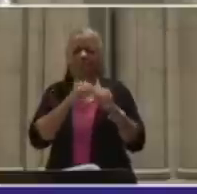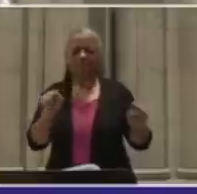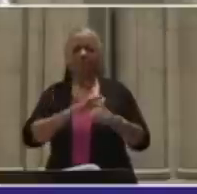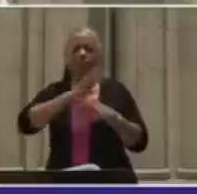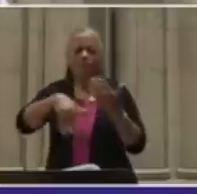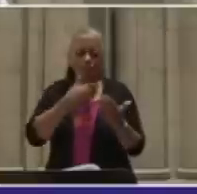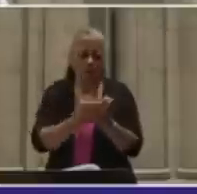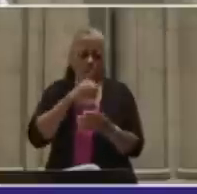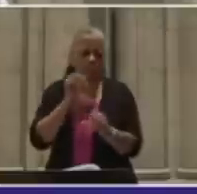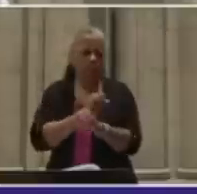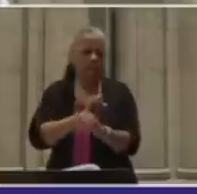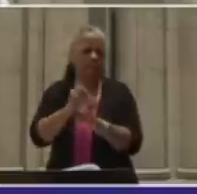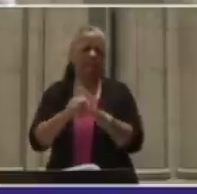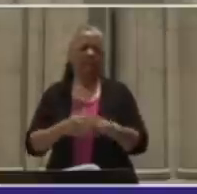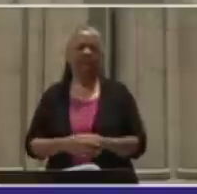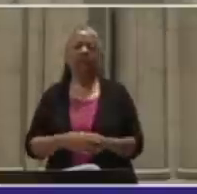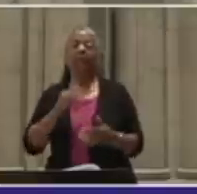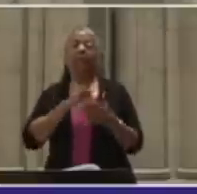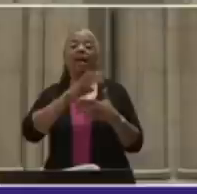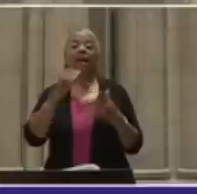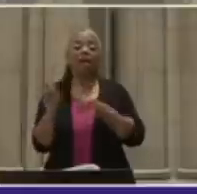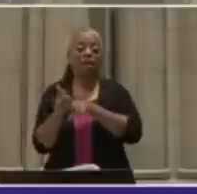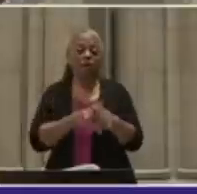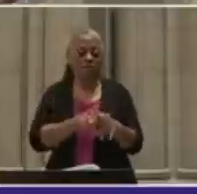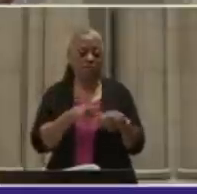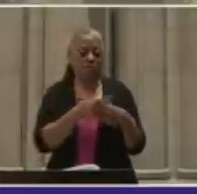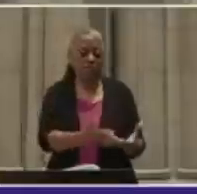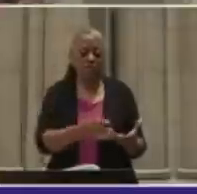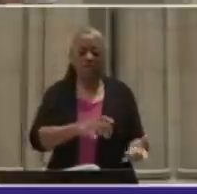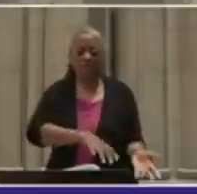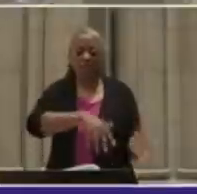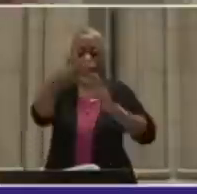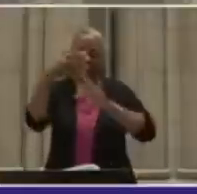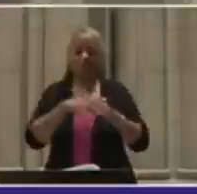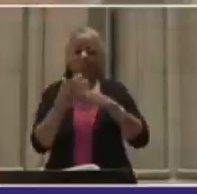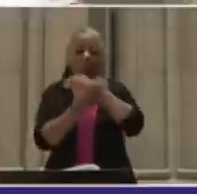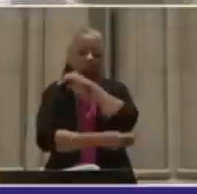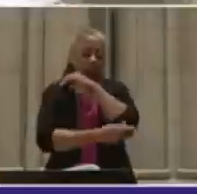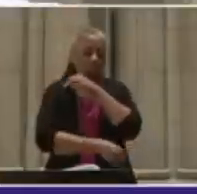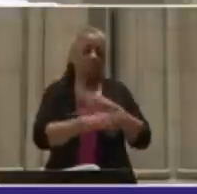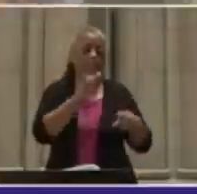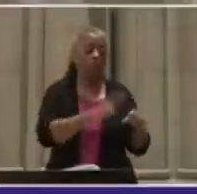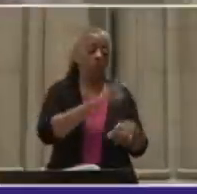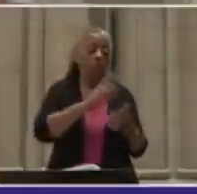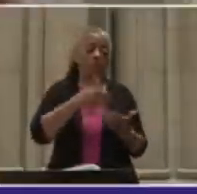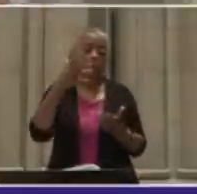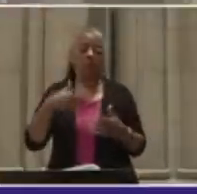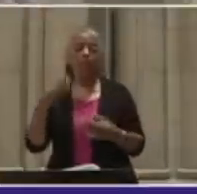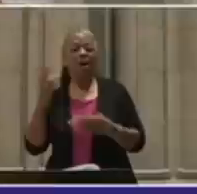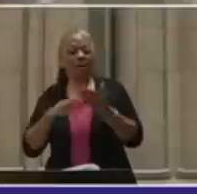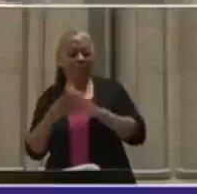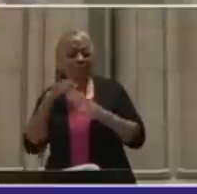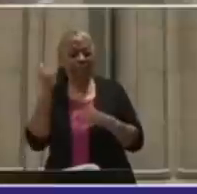All realities that also wreak havoc in poor and low-wealth white communities because we are